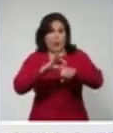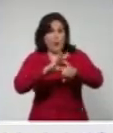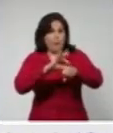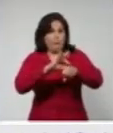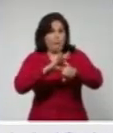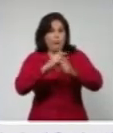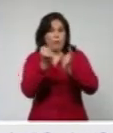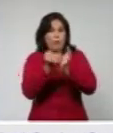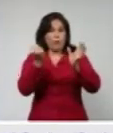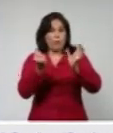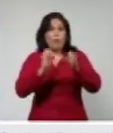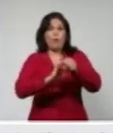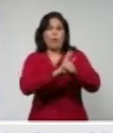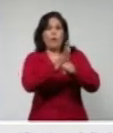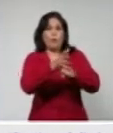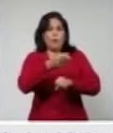the